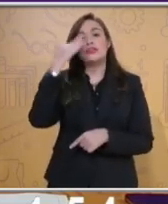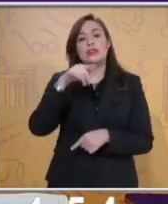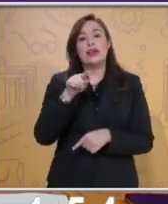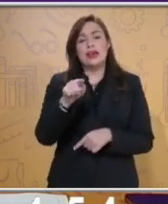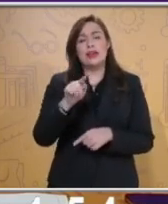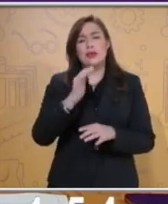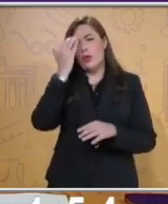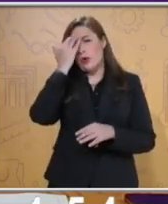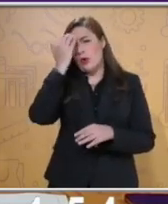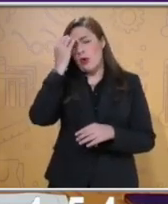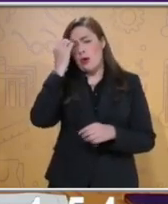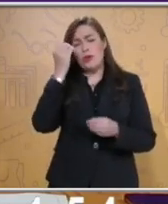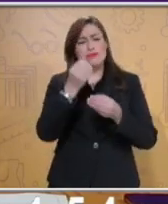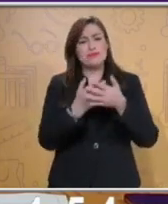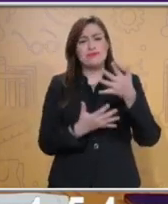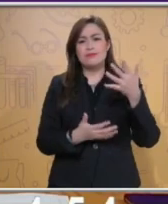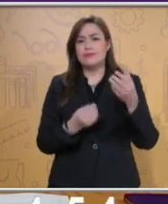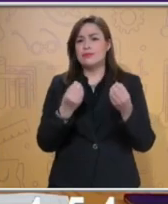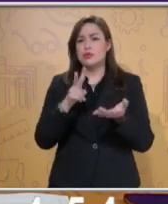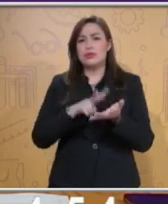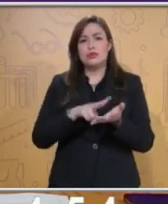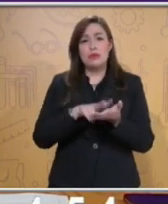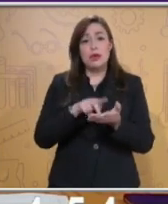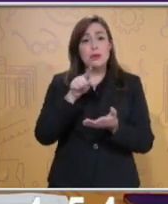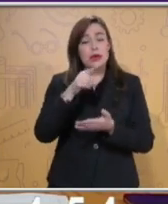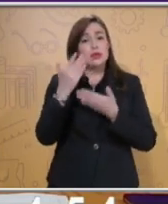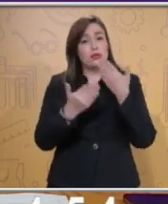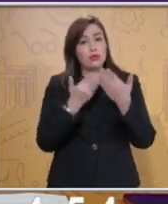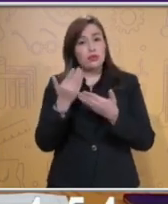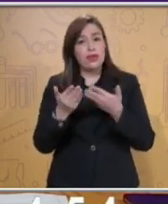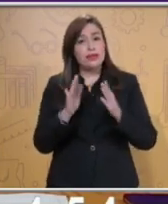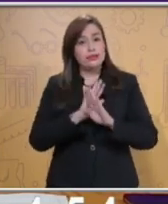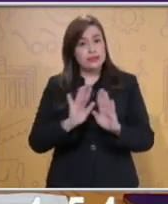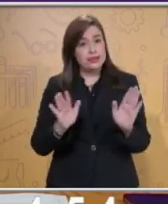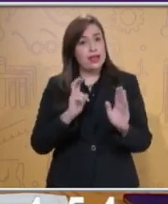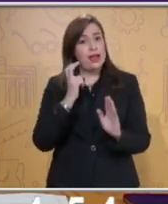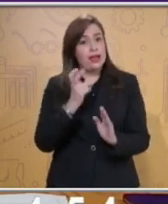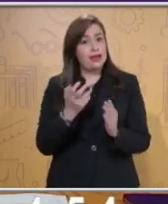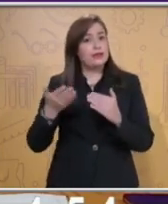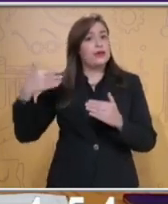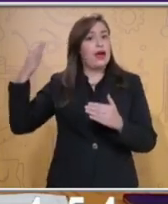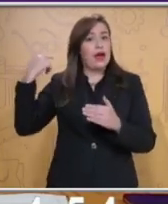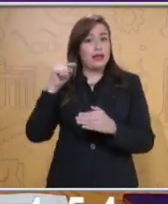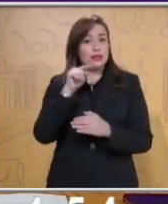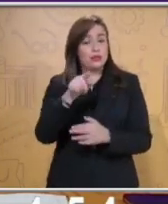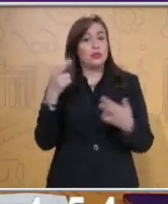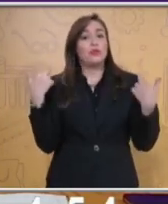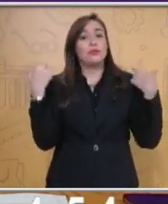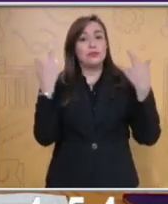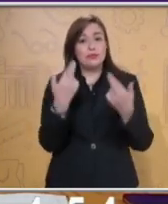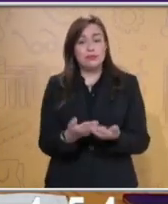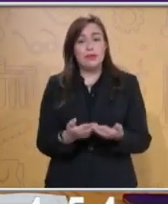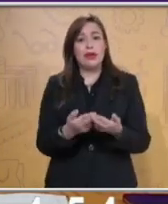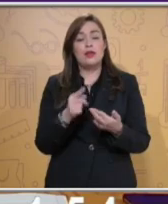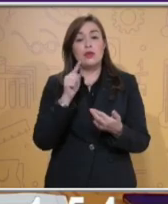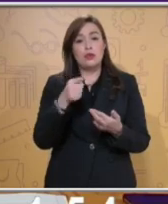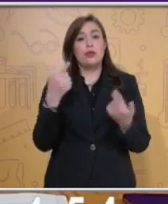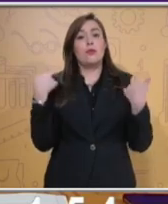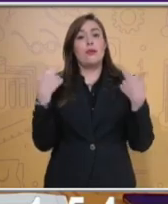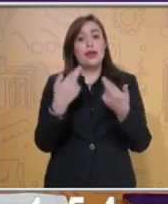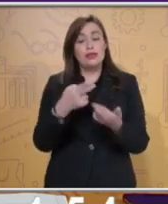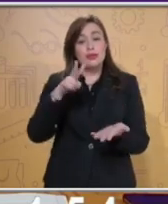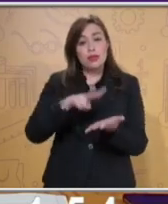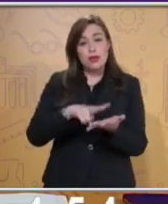of social values because you study about that with your teacher, with your ethics teacher, or